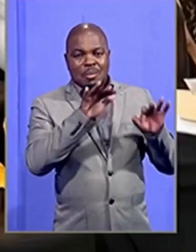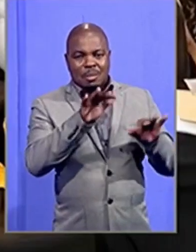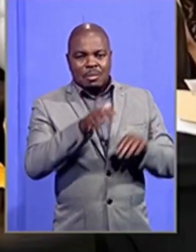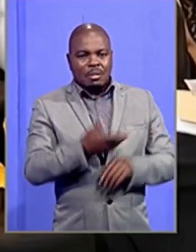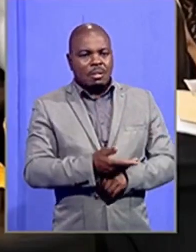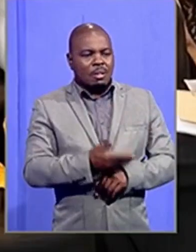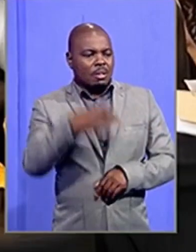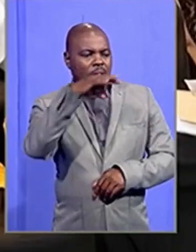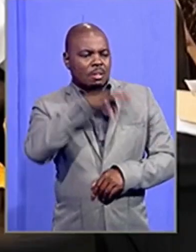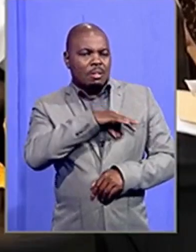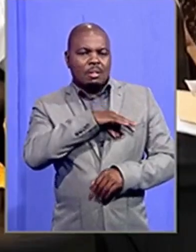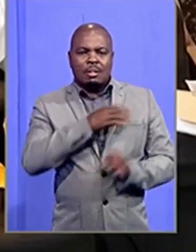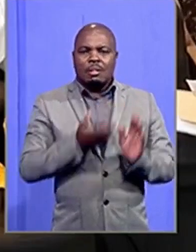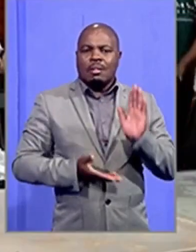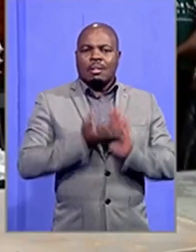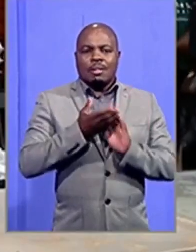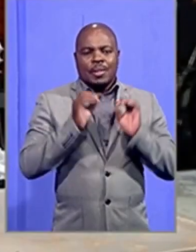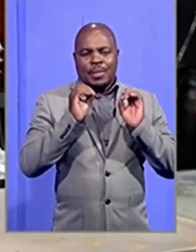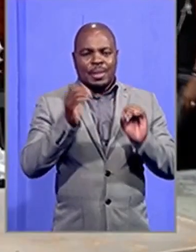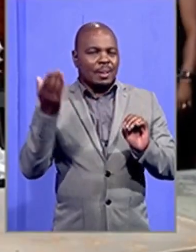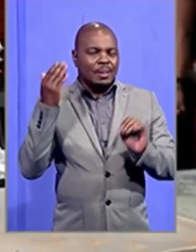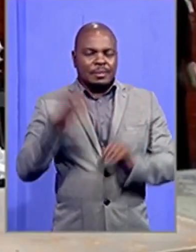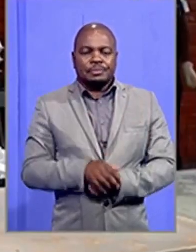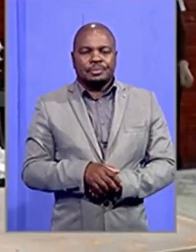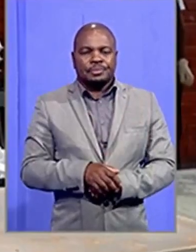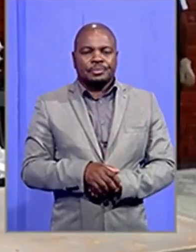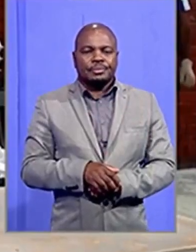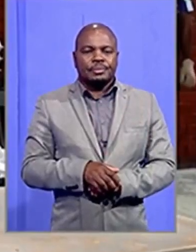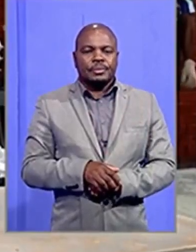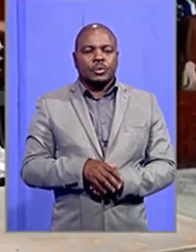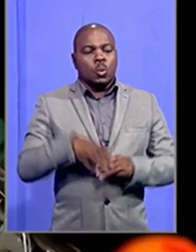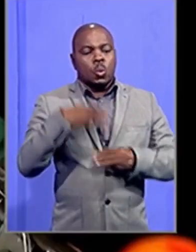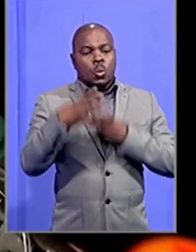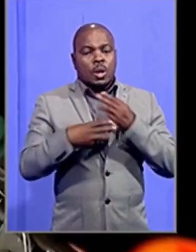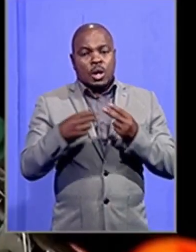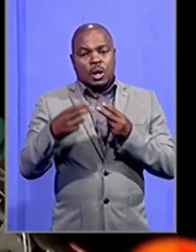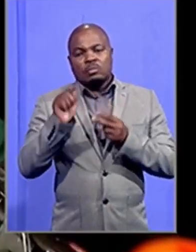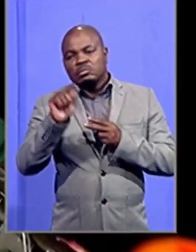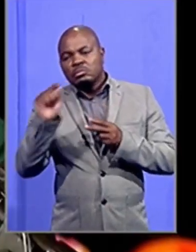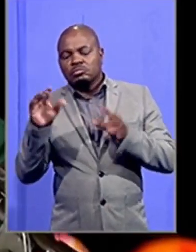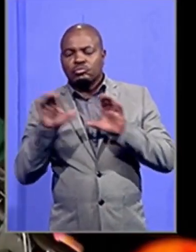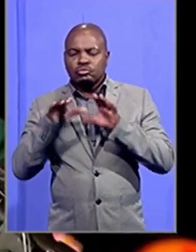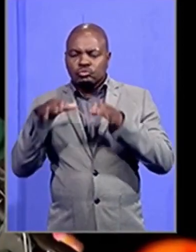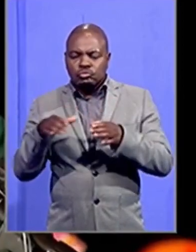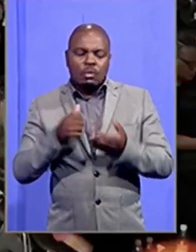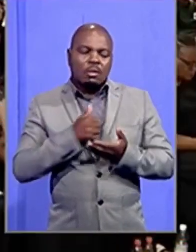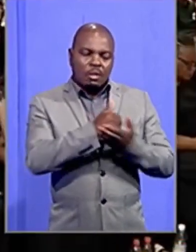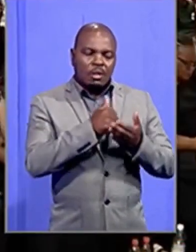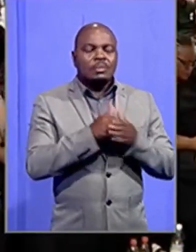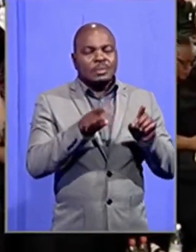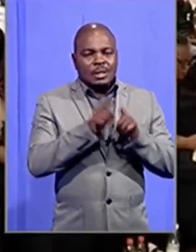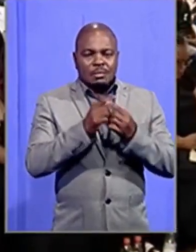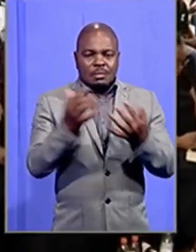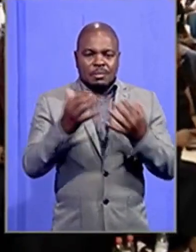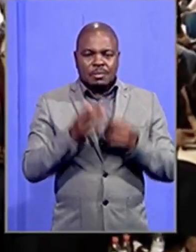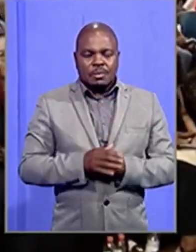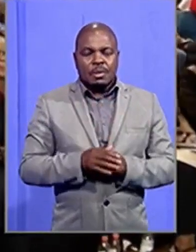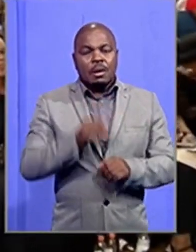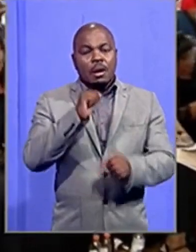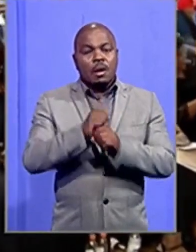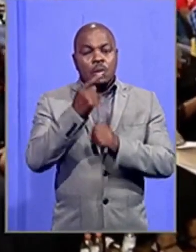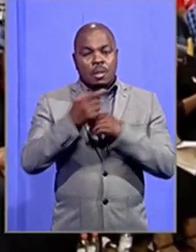no increases and when we speak. Mekgatlho ya badiri e neng ya thusa ka dikatlo le yona e nnile teng. Gauteng